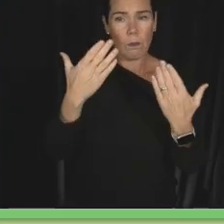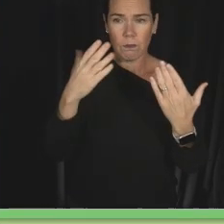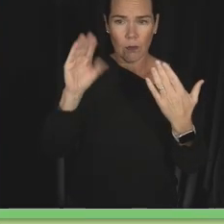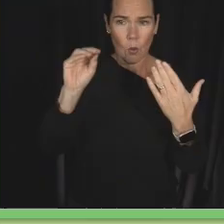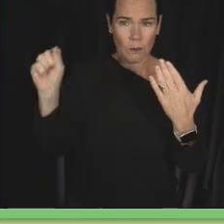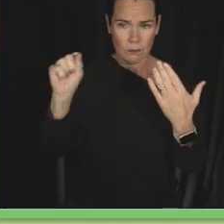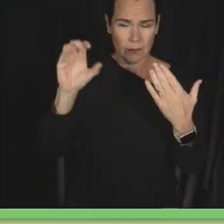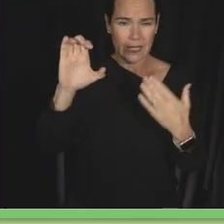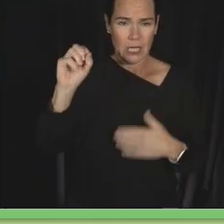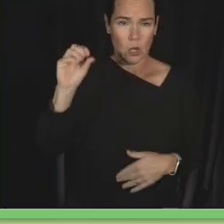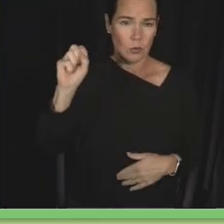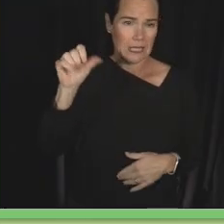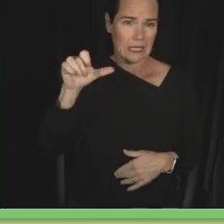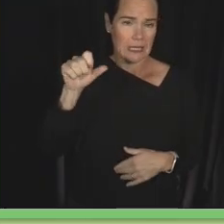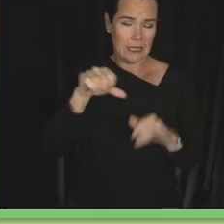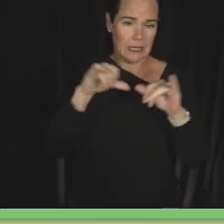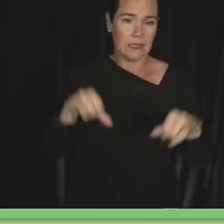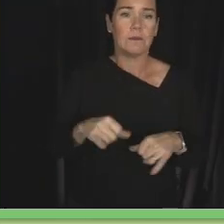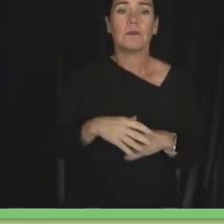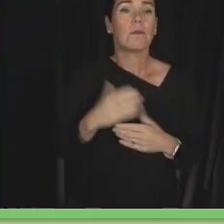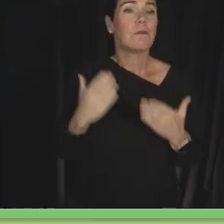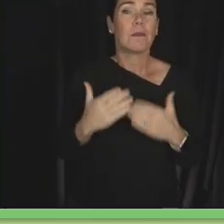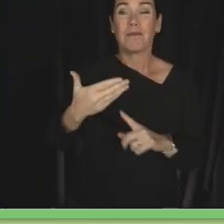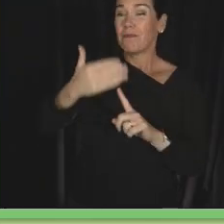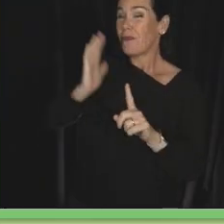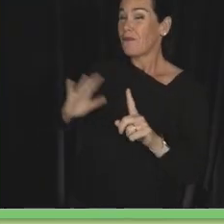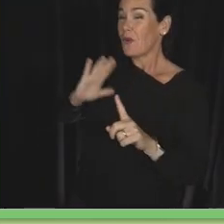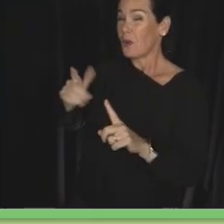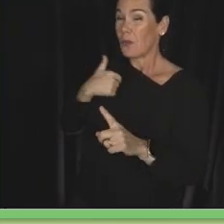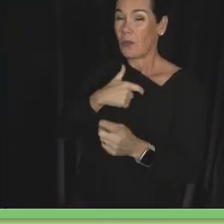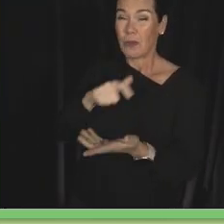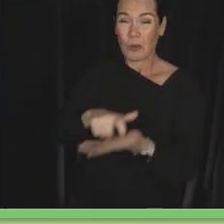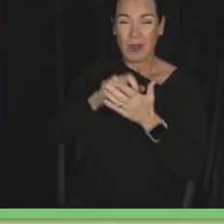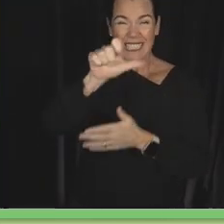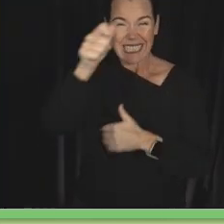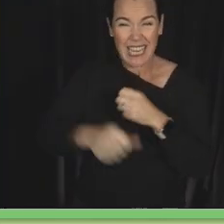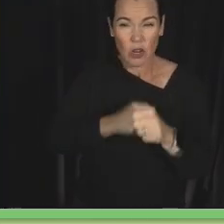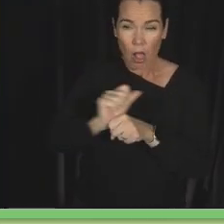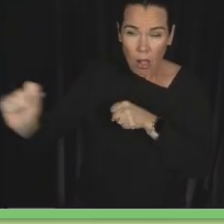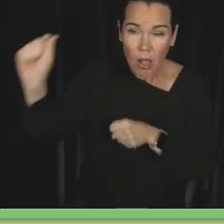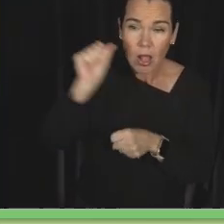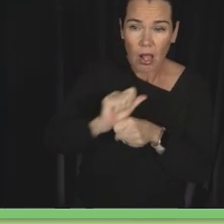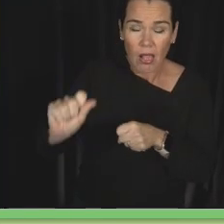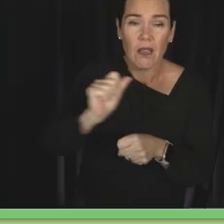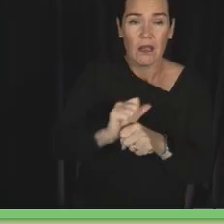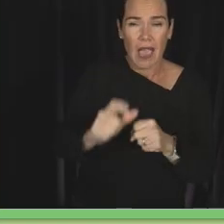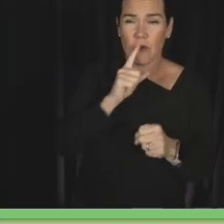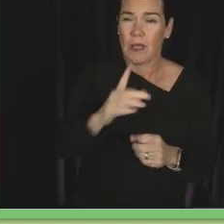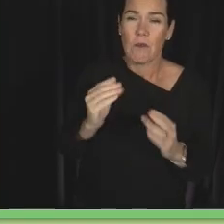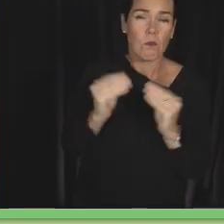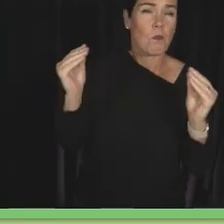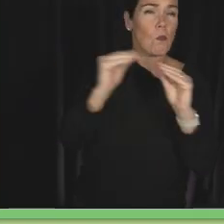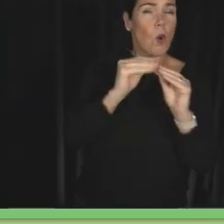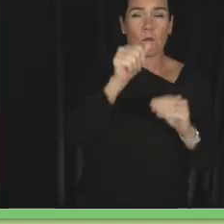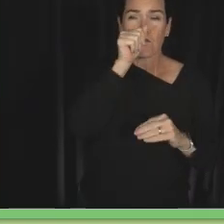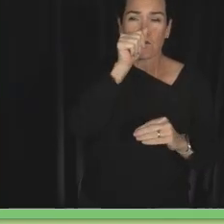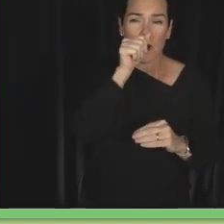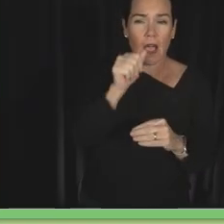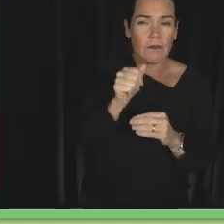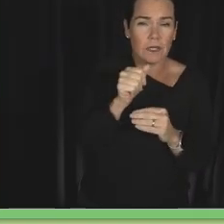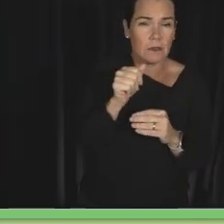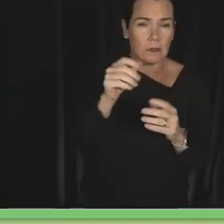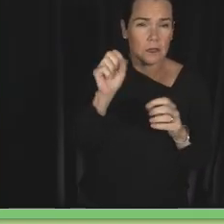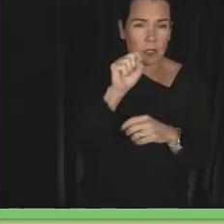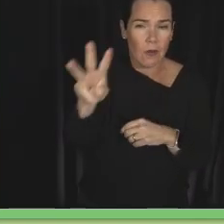in the past would have maybe required a decade to prepare for and had involved a lot more proprietary software. It's a testament to